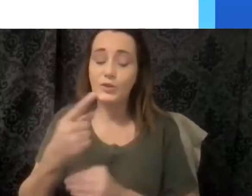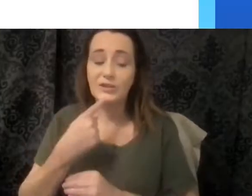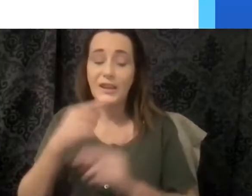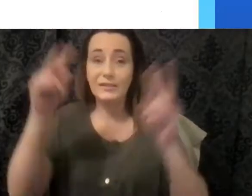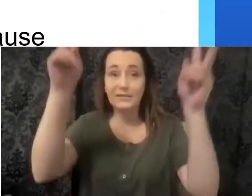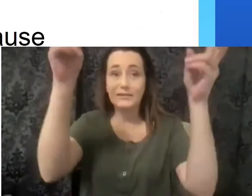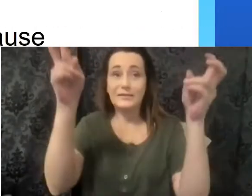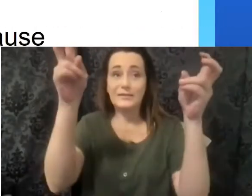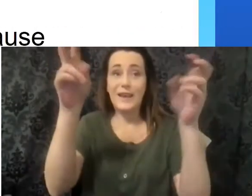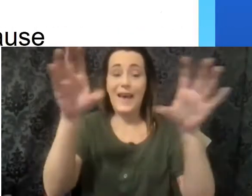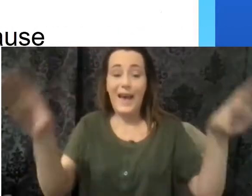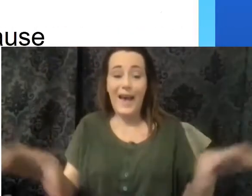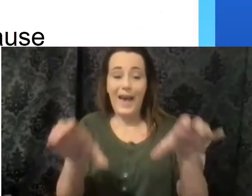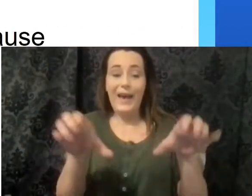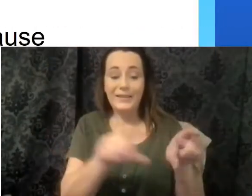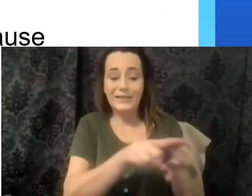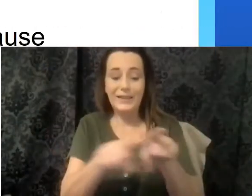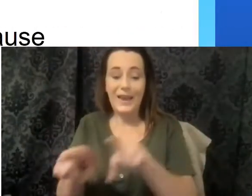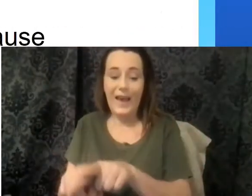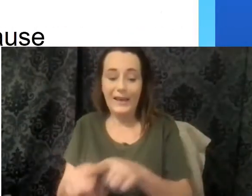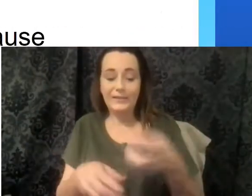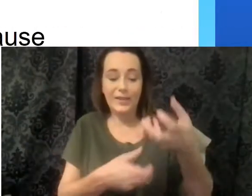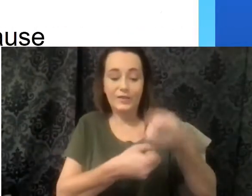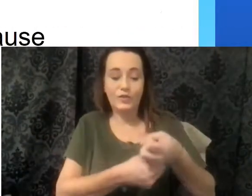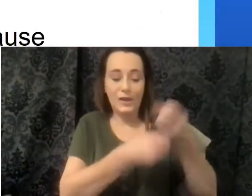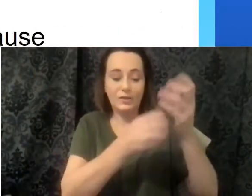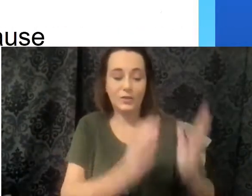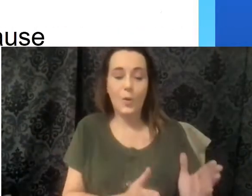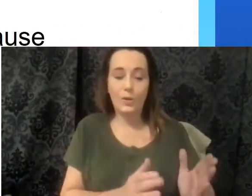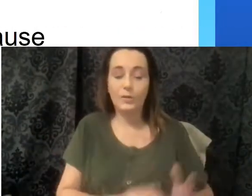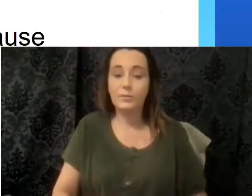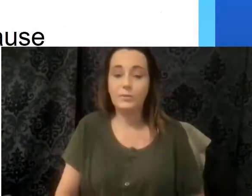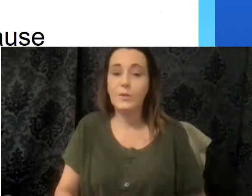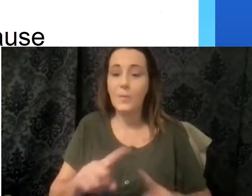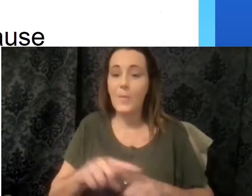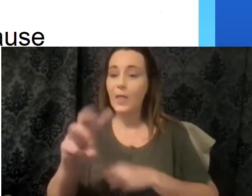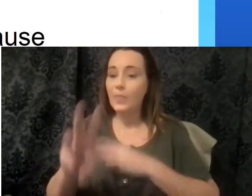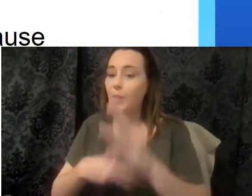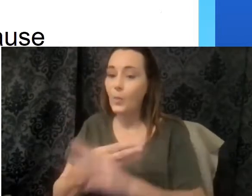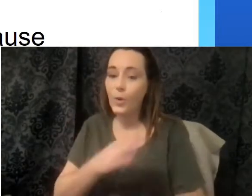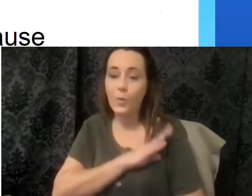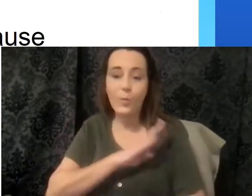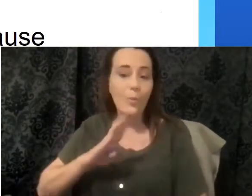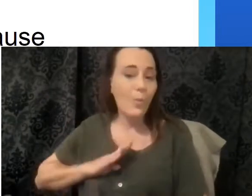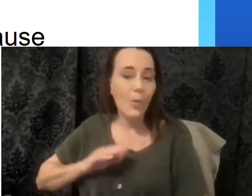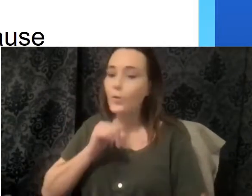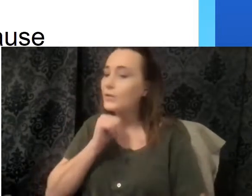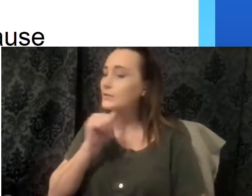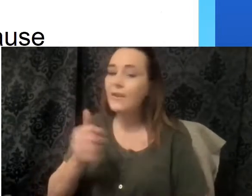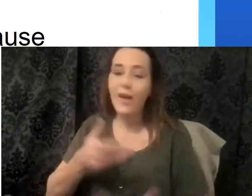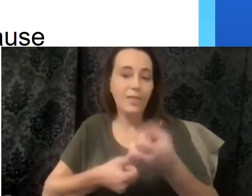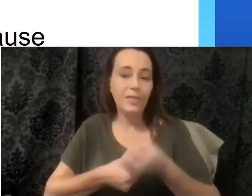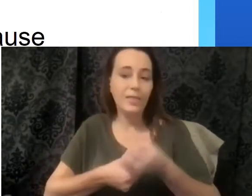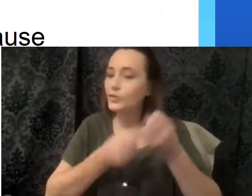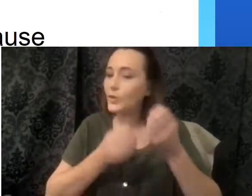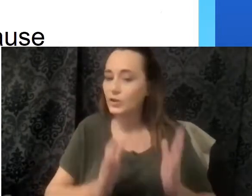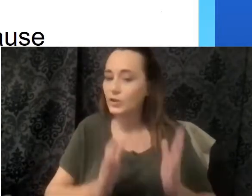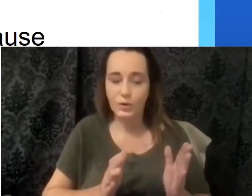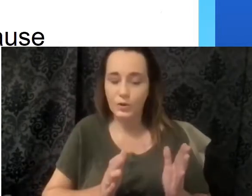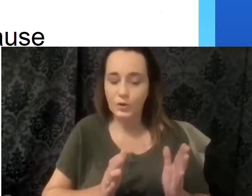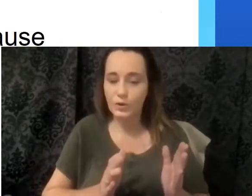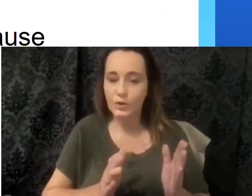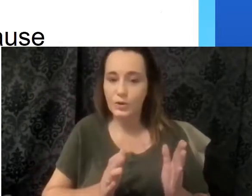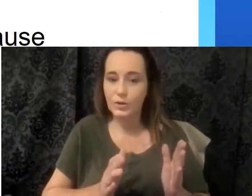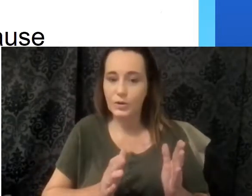trustor. Okay, but the World Board is not the trustor. The board is the